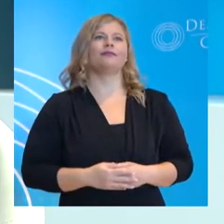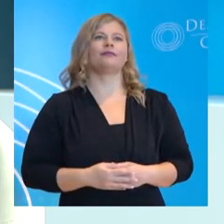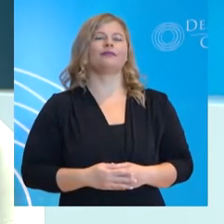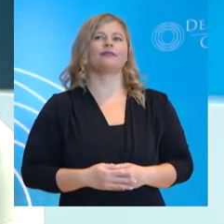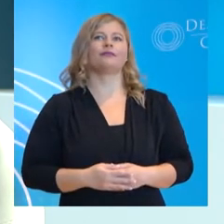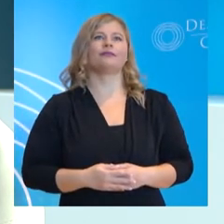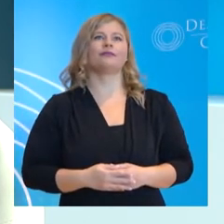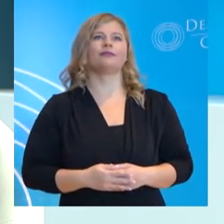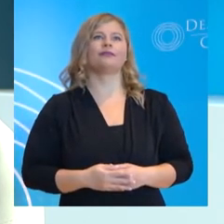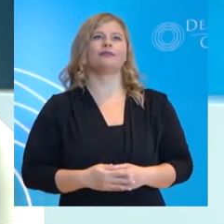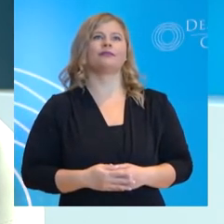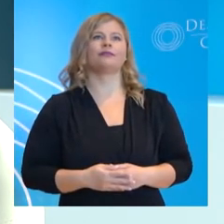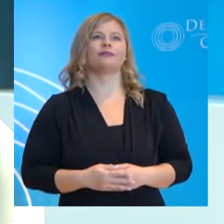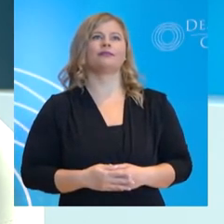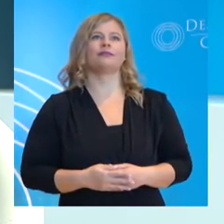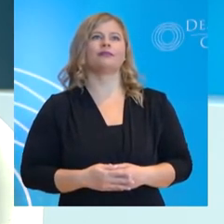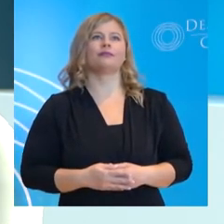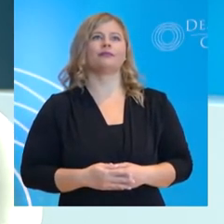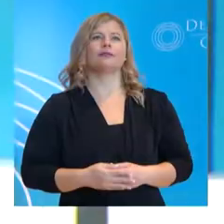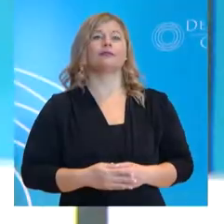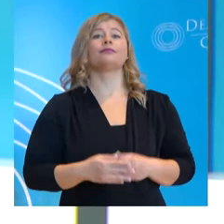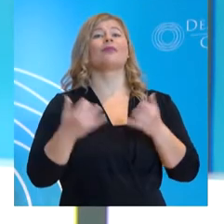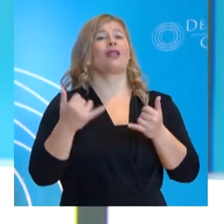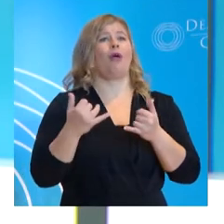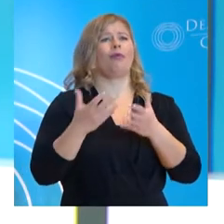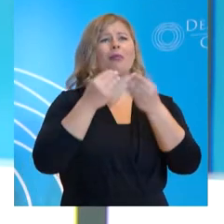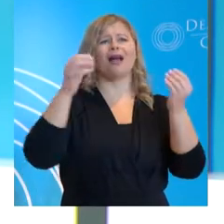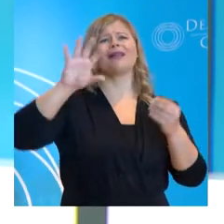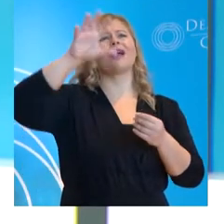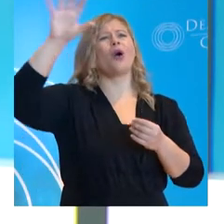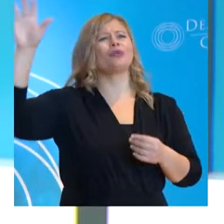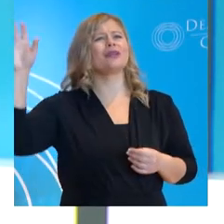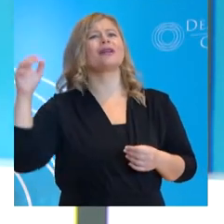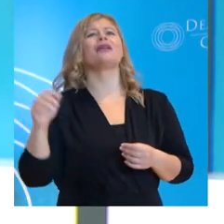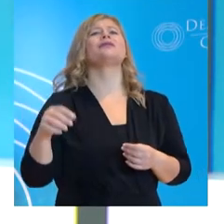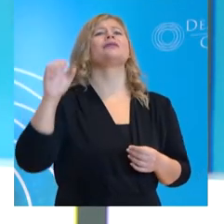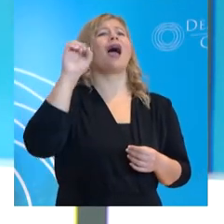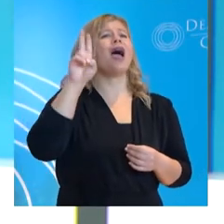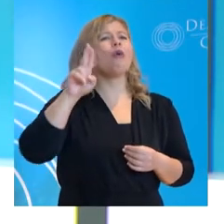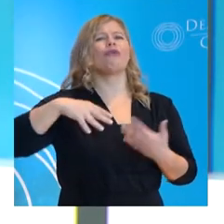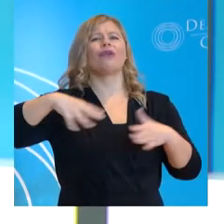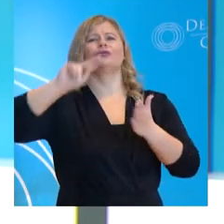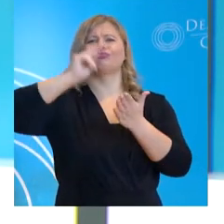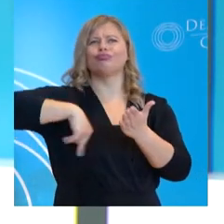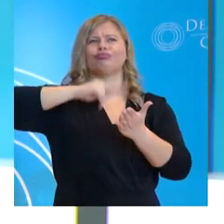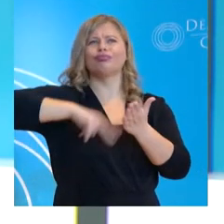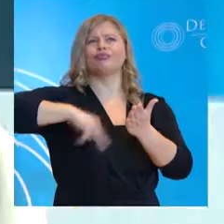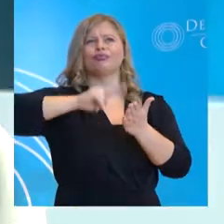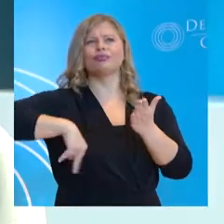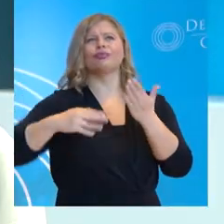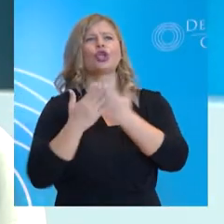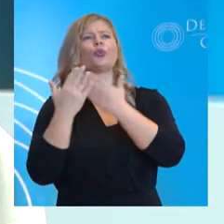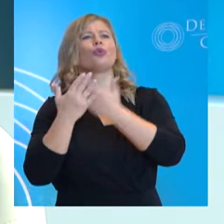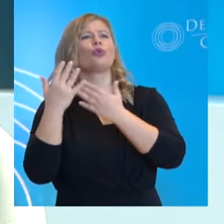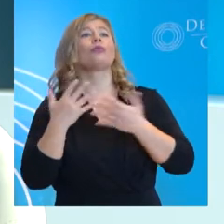and the conventions aren't prepared for any of this. Yeah, and we should not forget that the people who arrive in Greece are leaving Turkey.